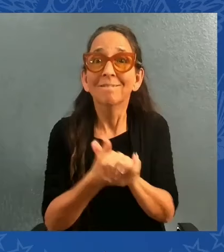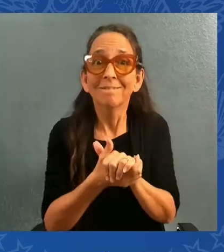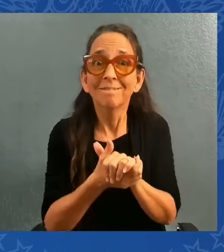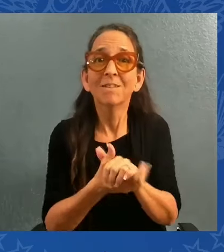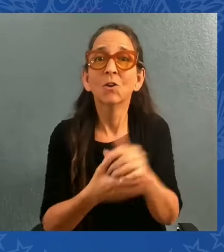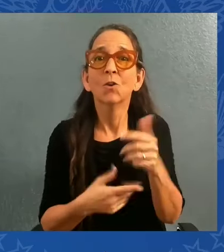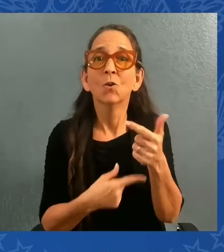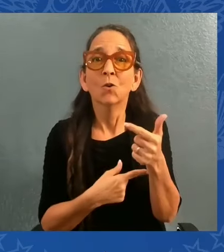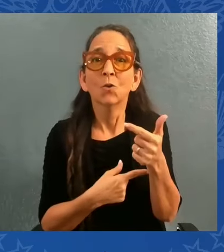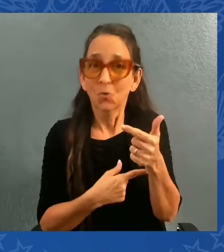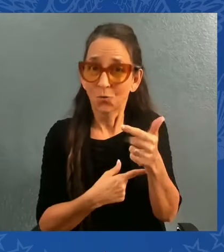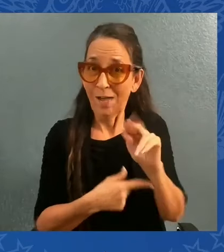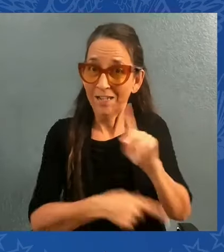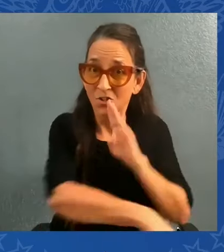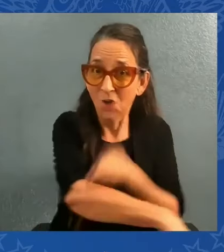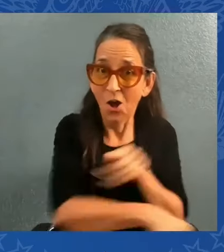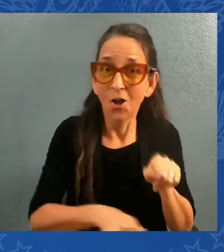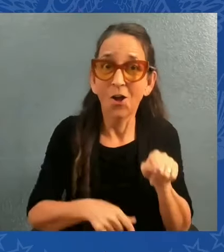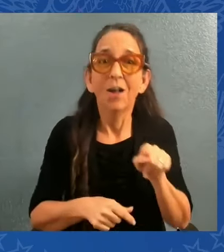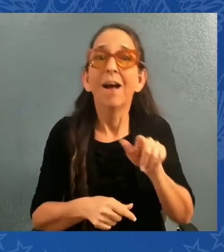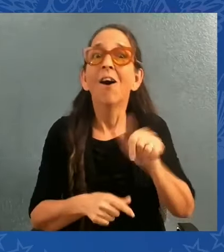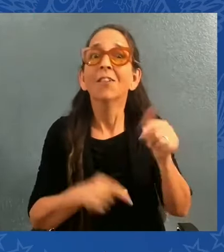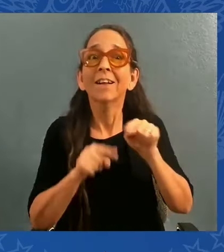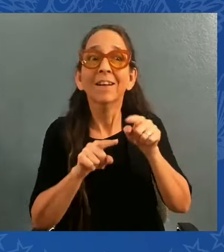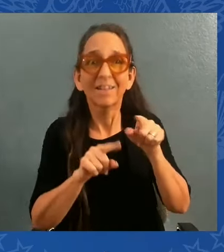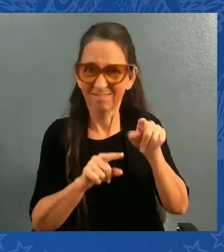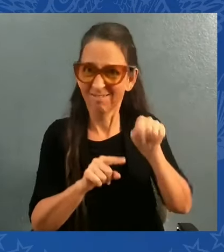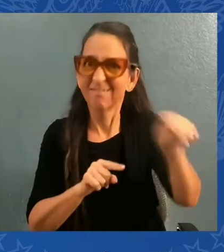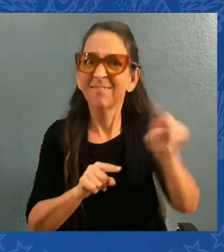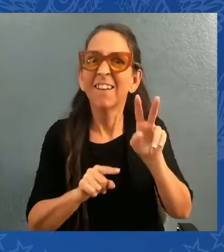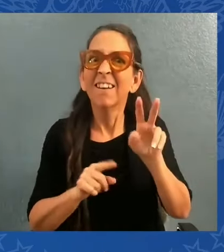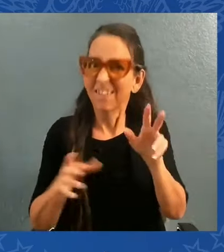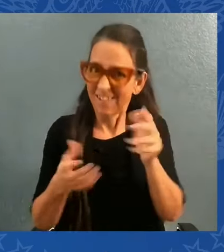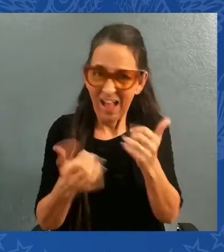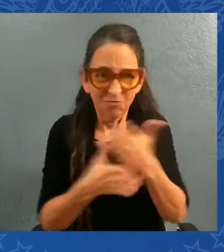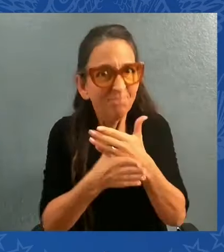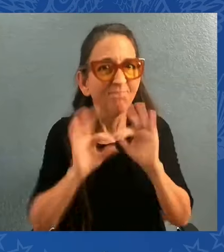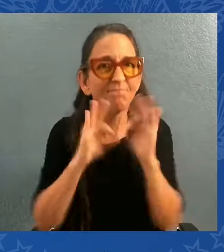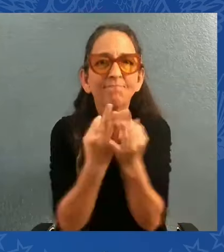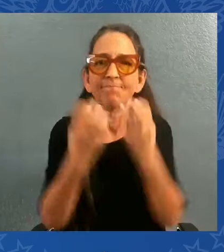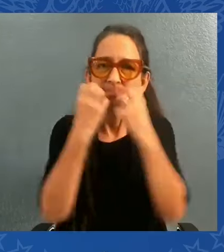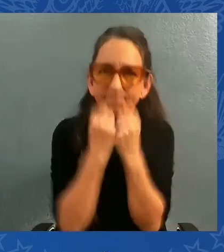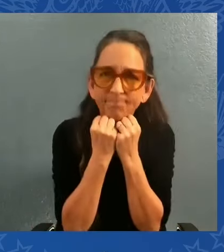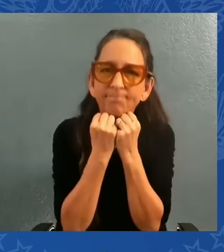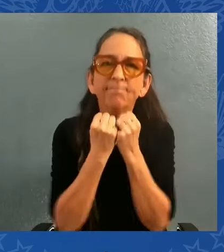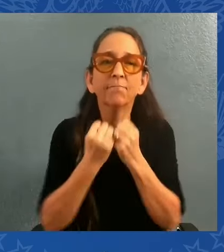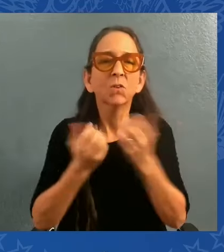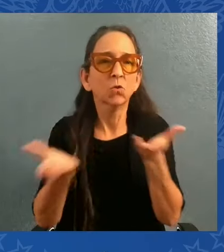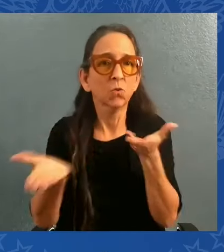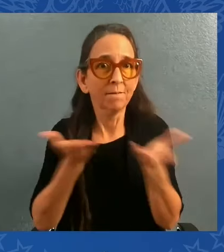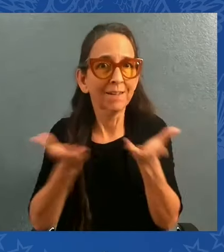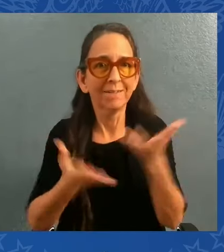veterans, an example of the shared family value of service that is so often passed down from one generation to